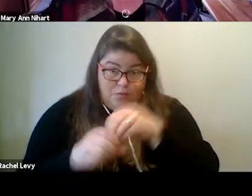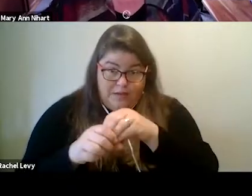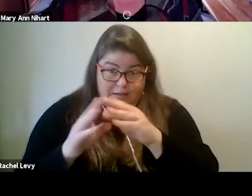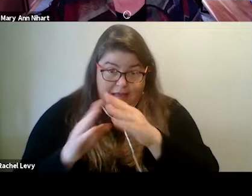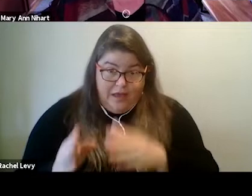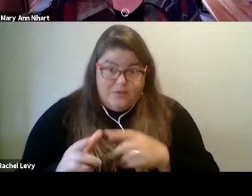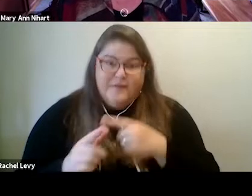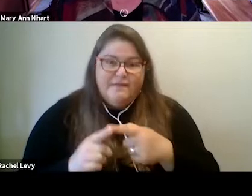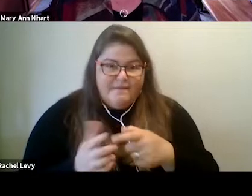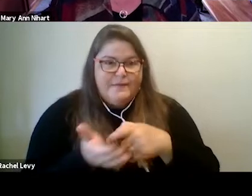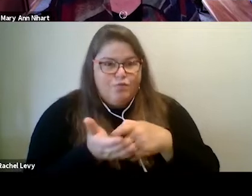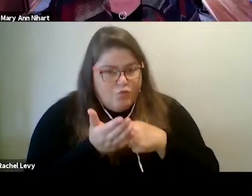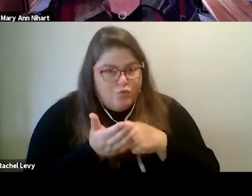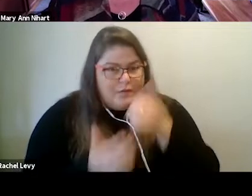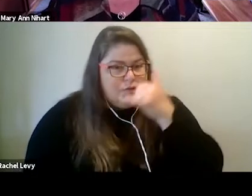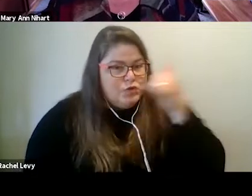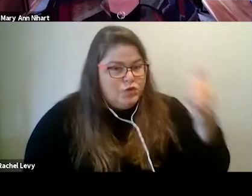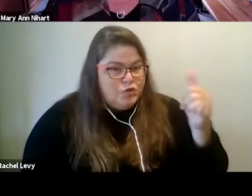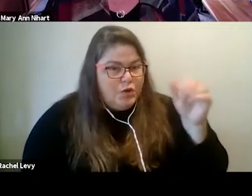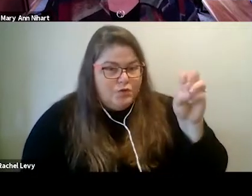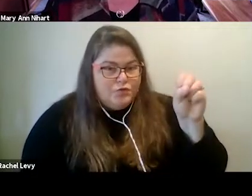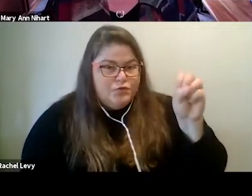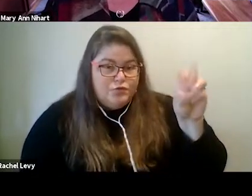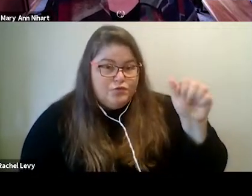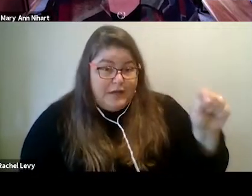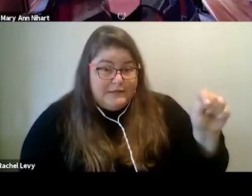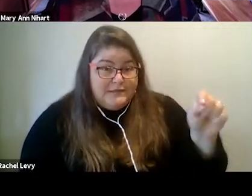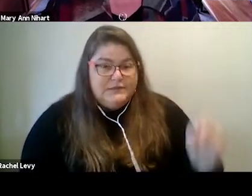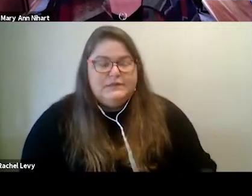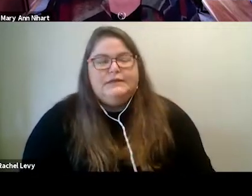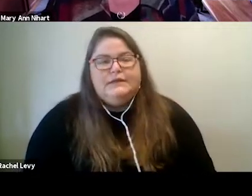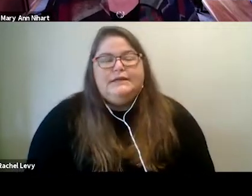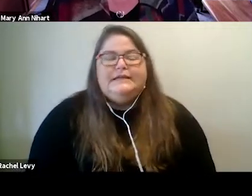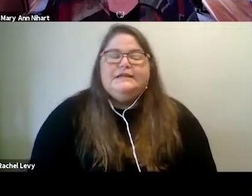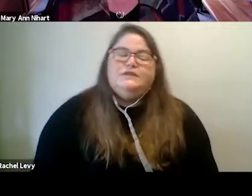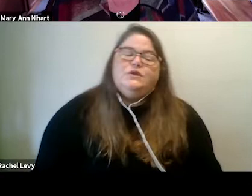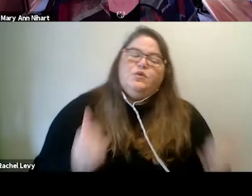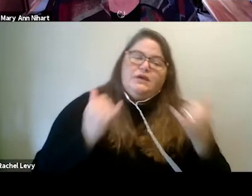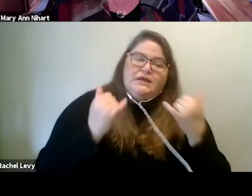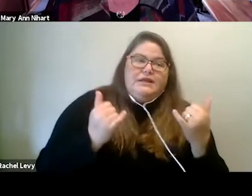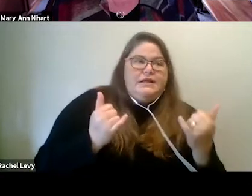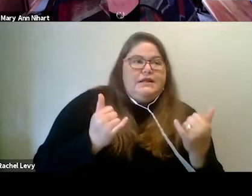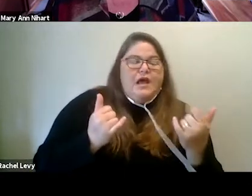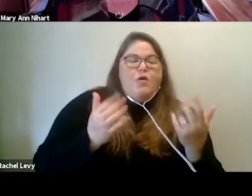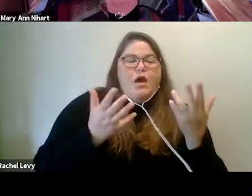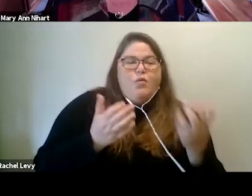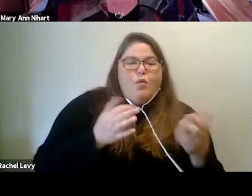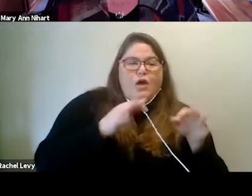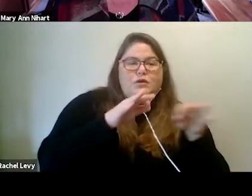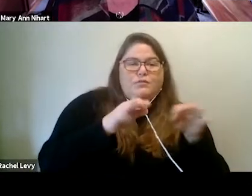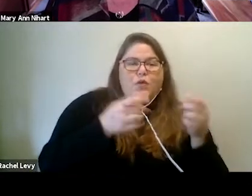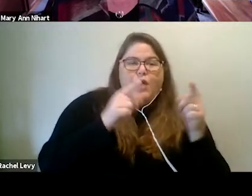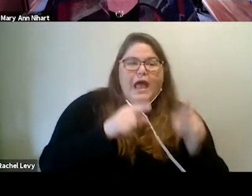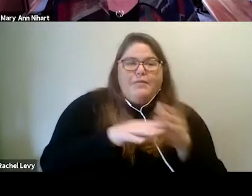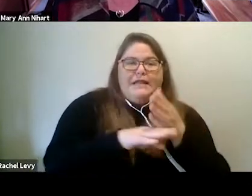are obligated to call the SWAT team. Now, what I want to share with you is what happened subsequent to